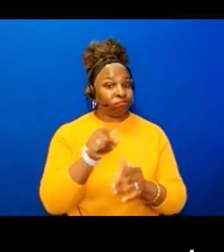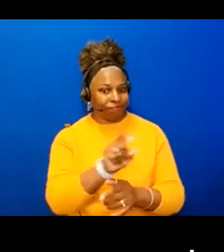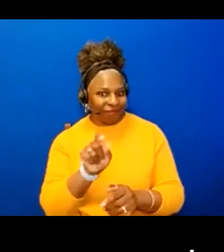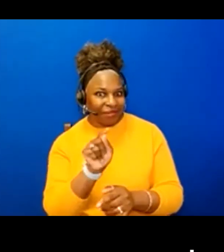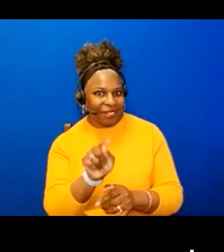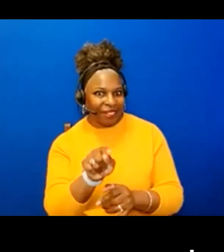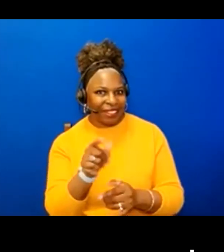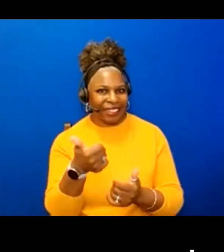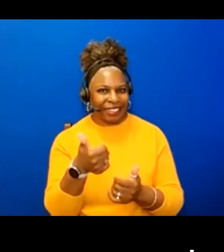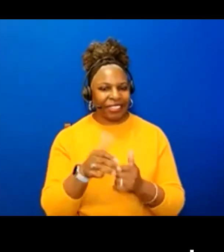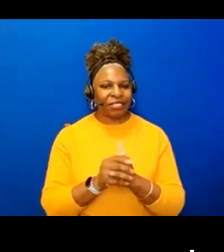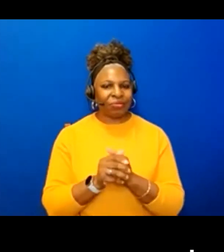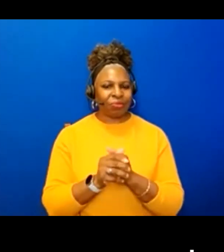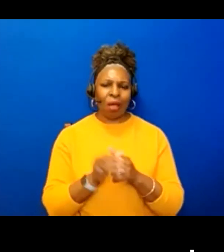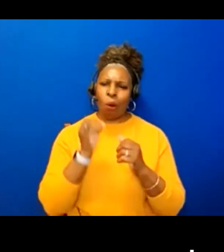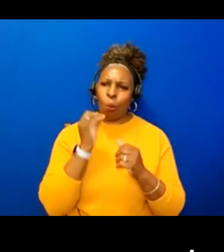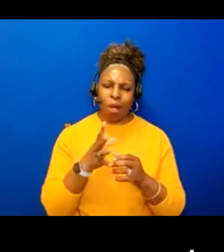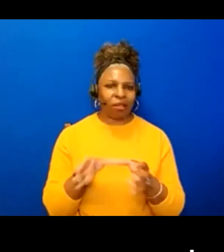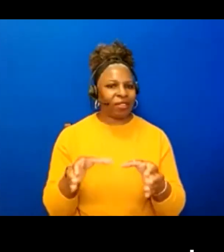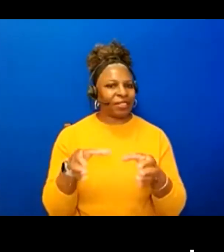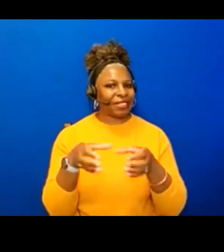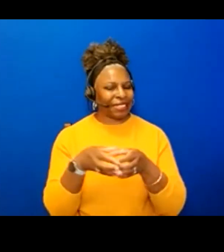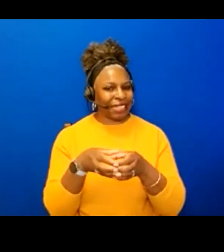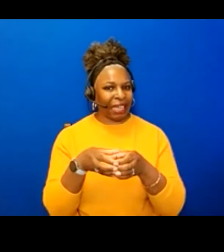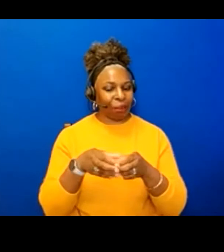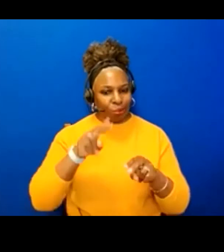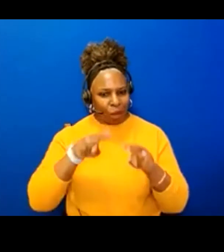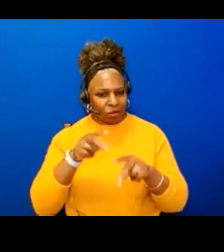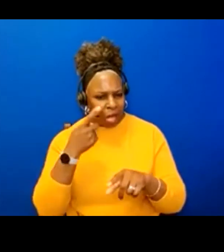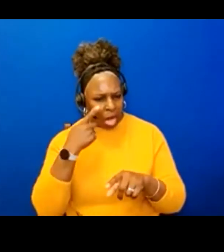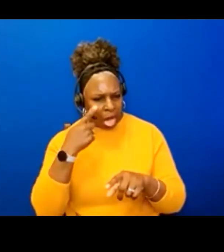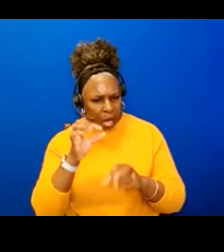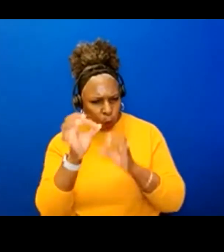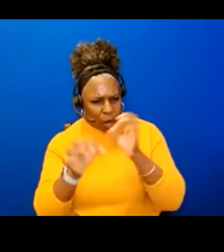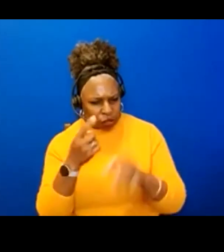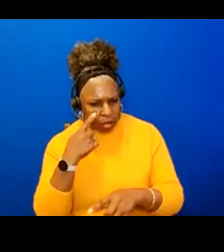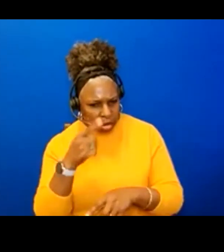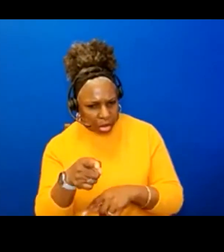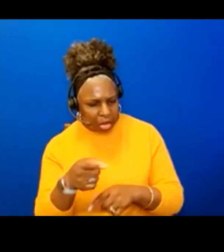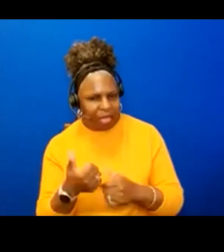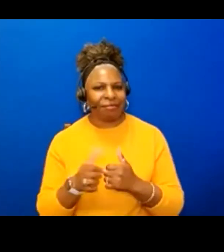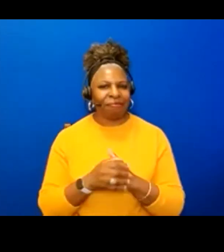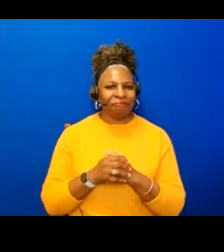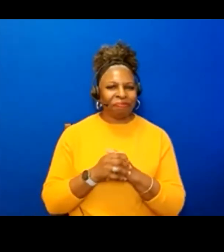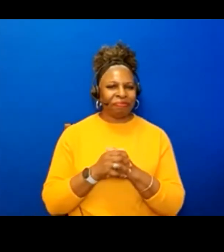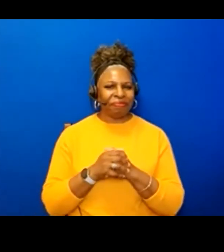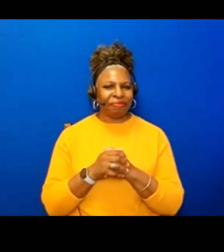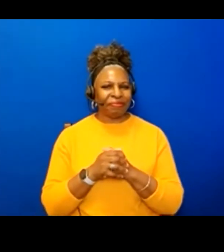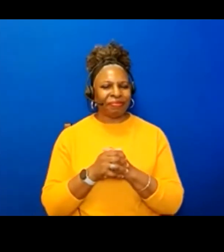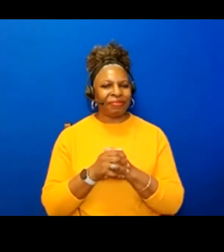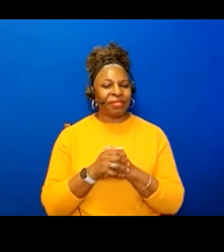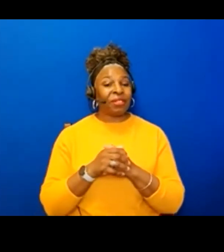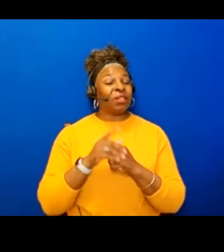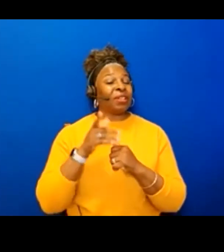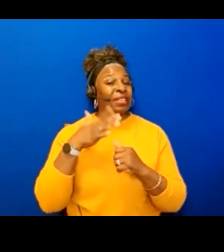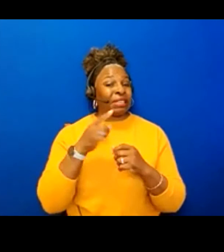And we've got a wonderful team monitoring your questions, so do not worry, we will keep an eye out. We do need to